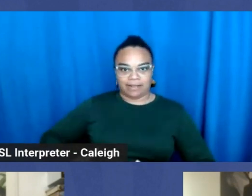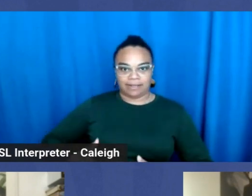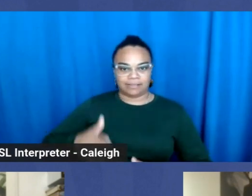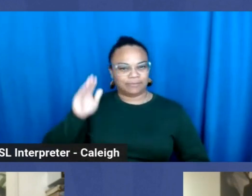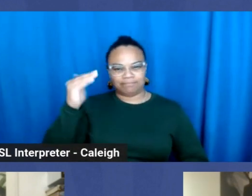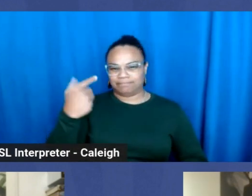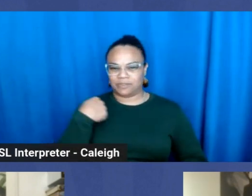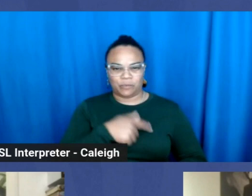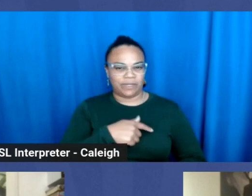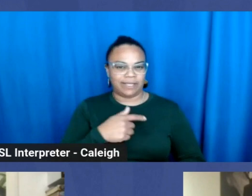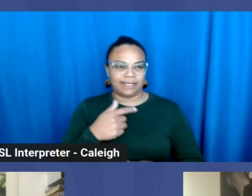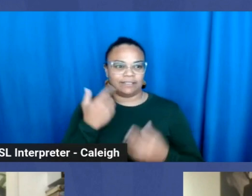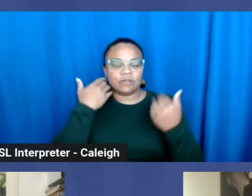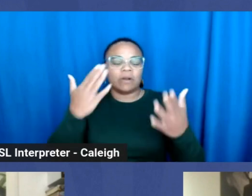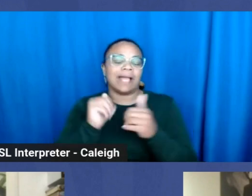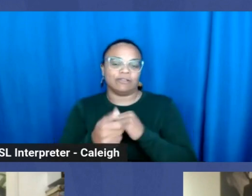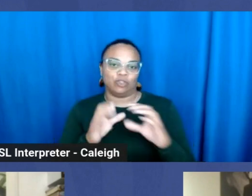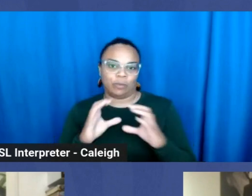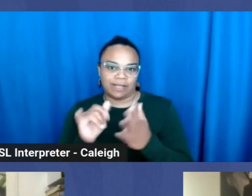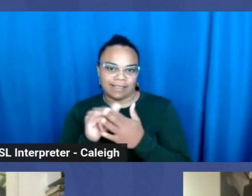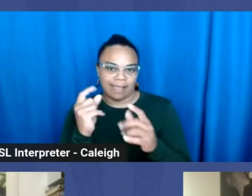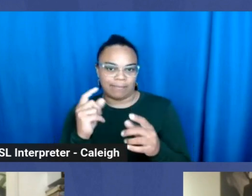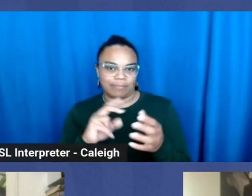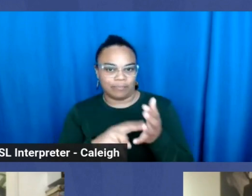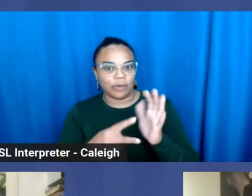communicate that. So the purpose of the Big O